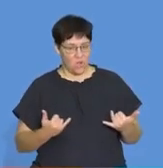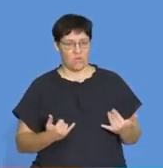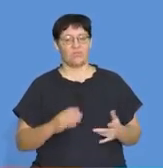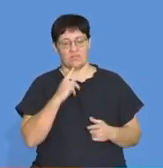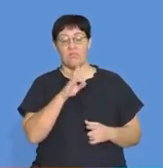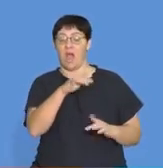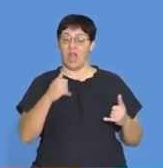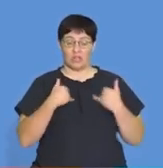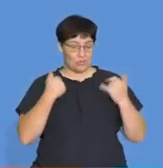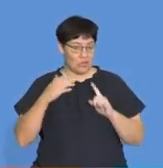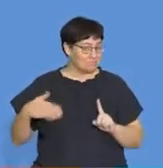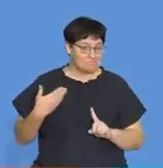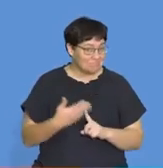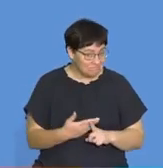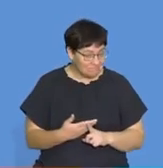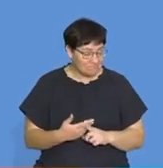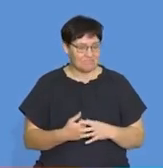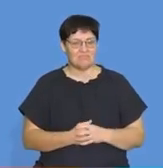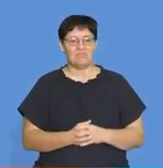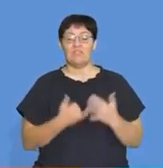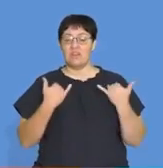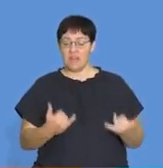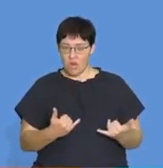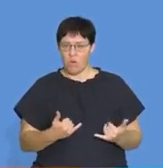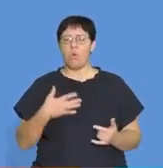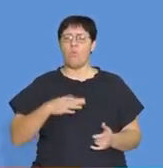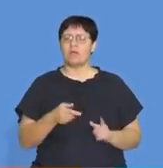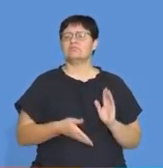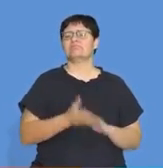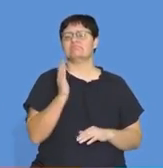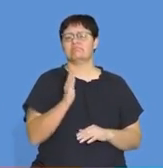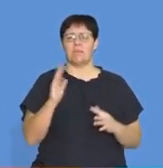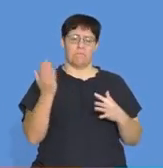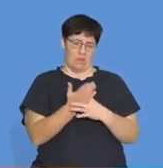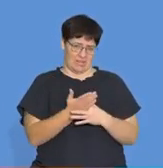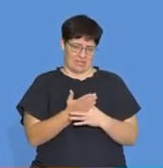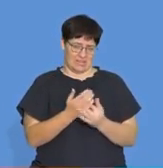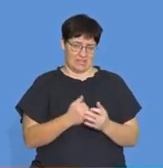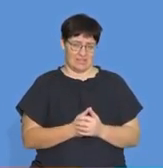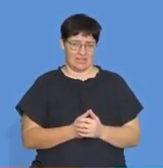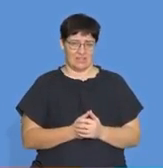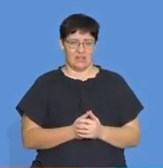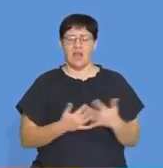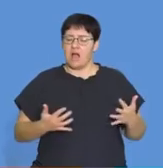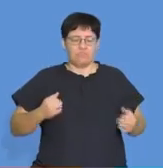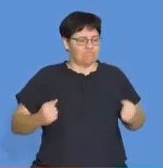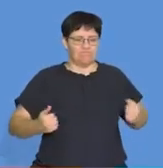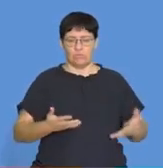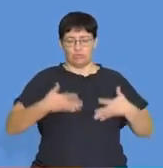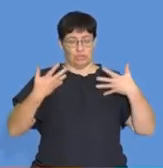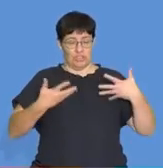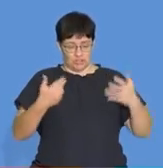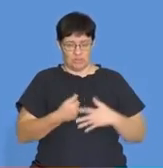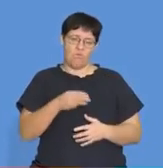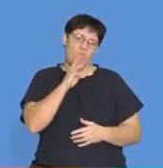you have enjoyed everything that we've done thus far. But for now, I want us to take a quick ad break and refresh a bit,